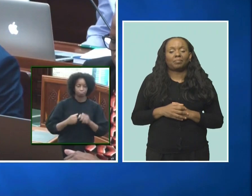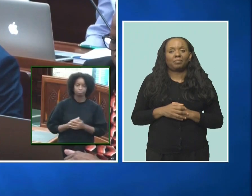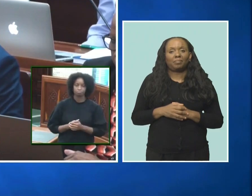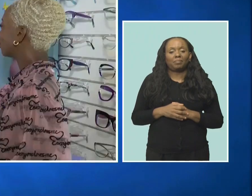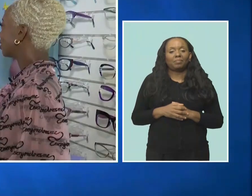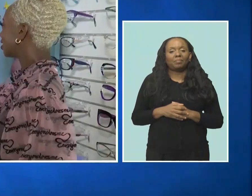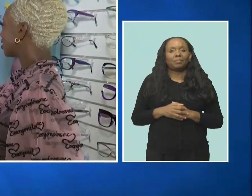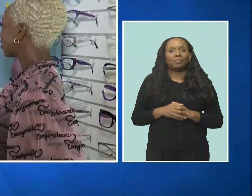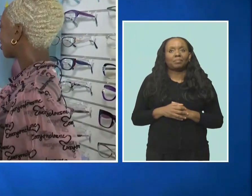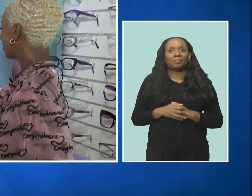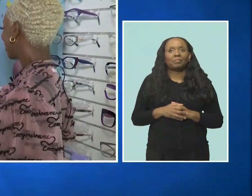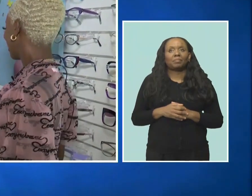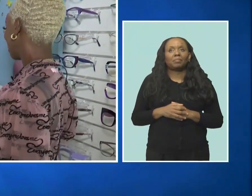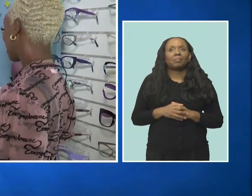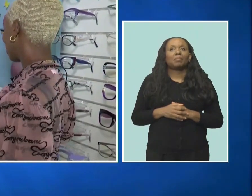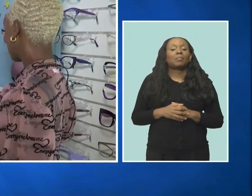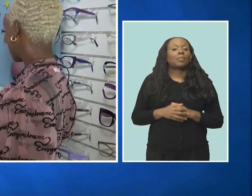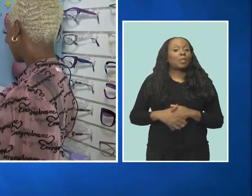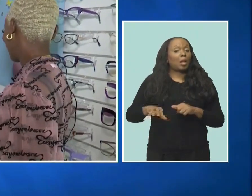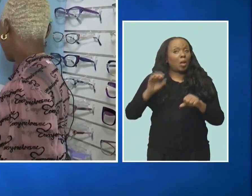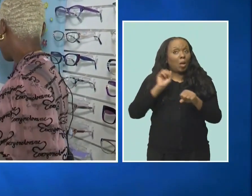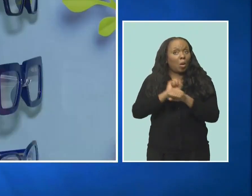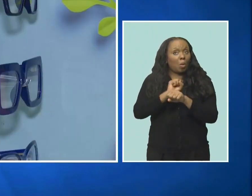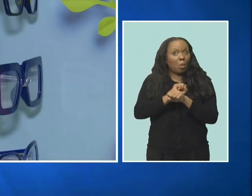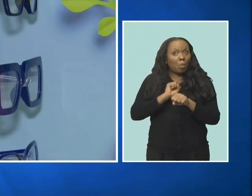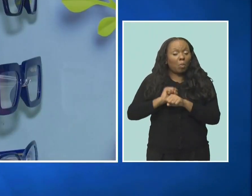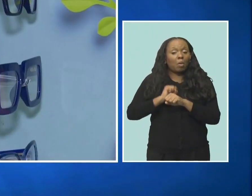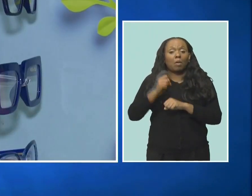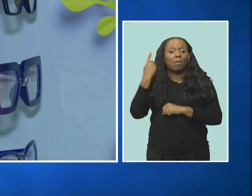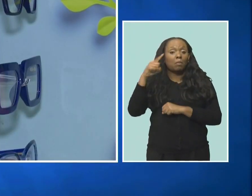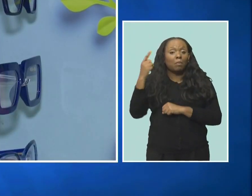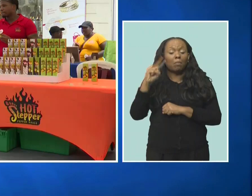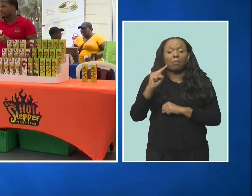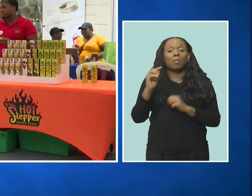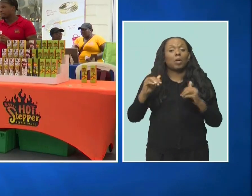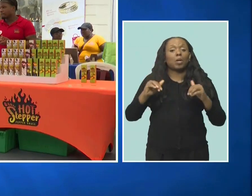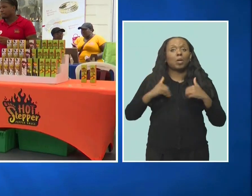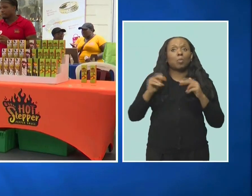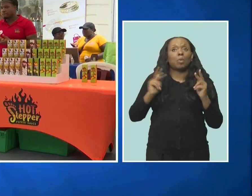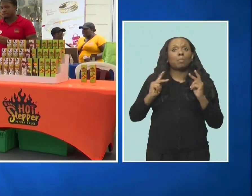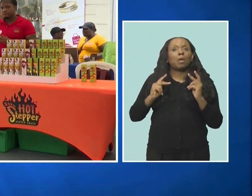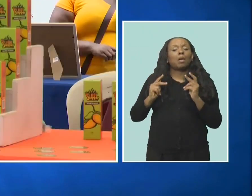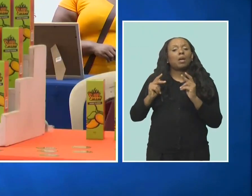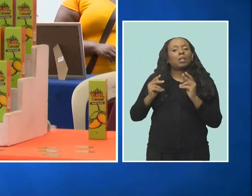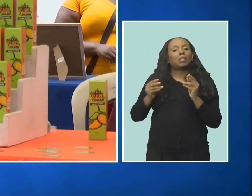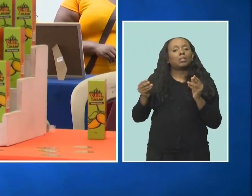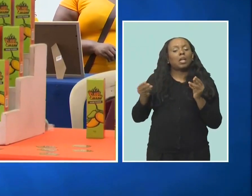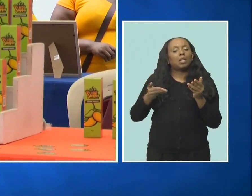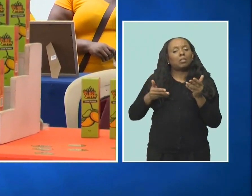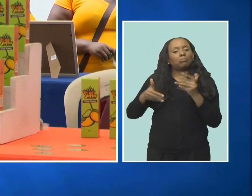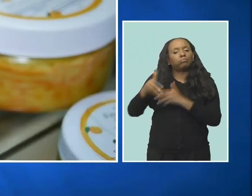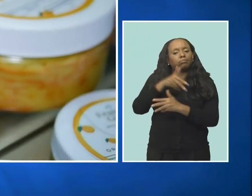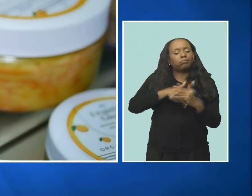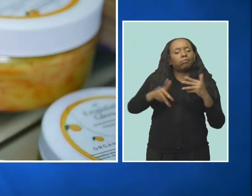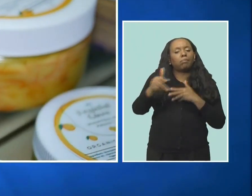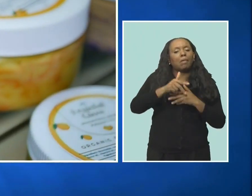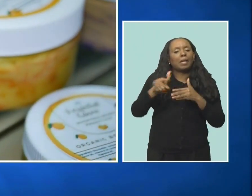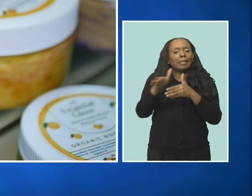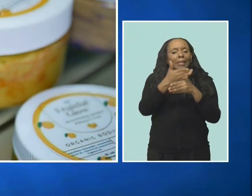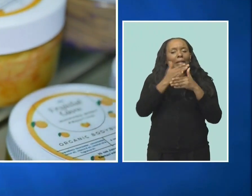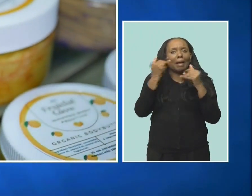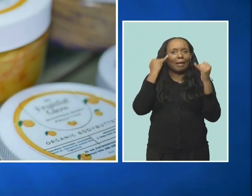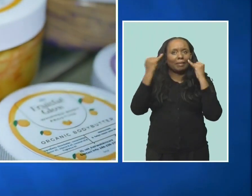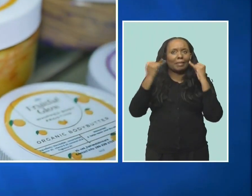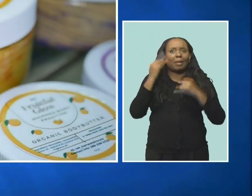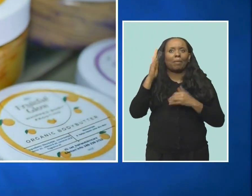travel. Work sessions aimed at bringing young people together for the exchange of ideas are also on the cards, and the youth camps are in